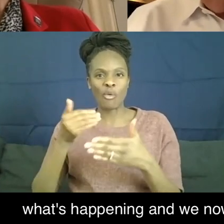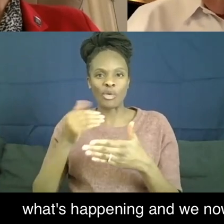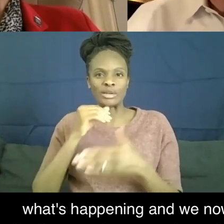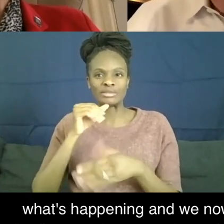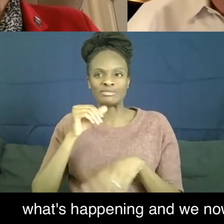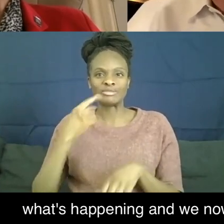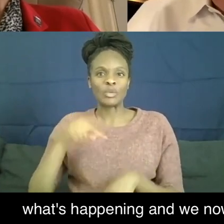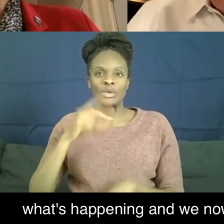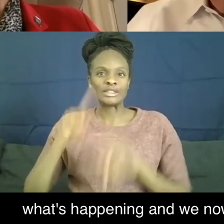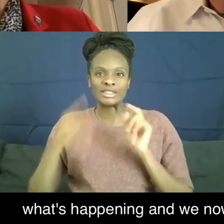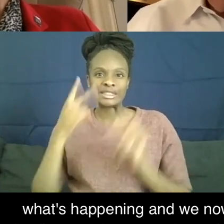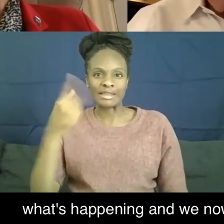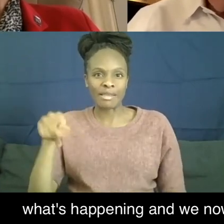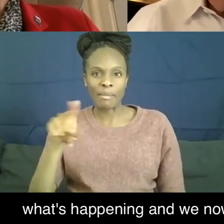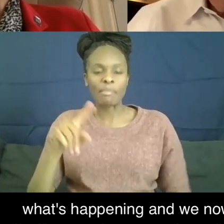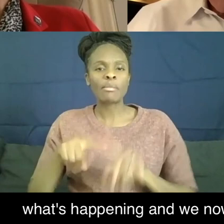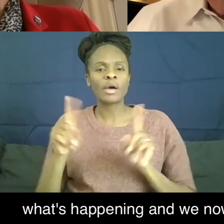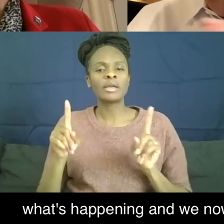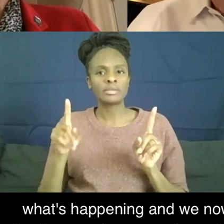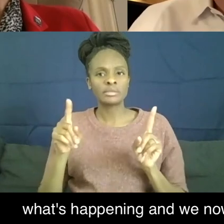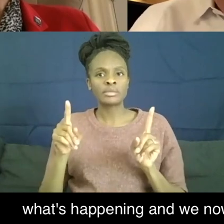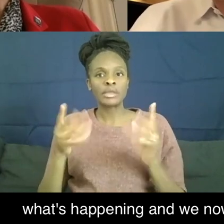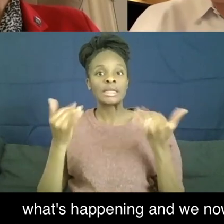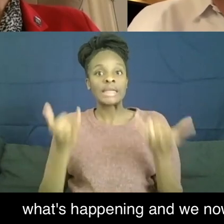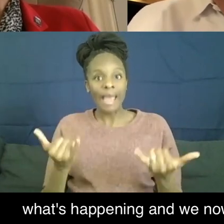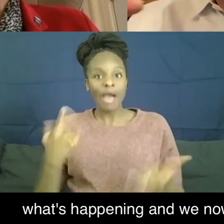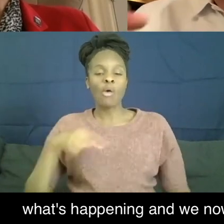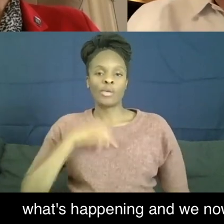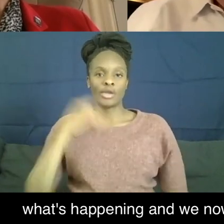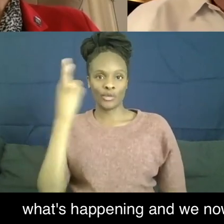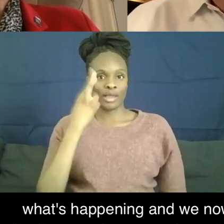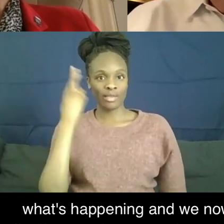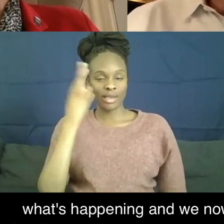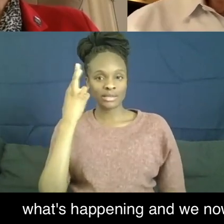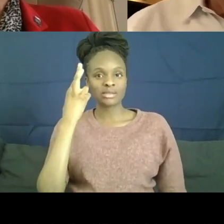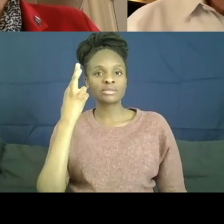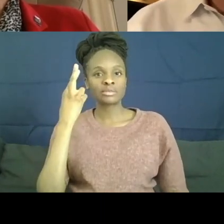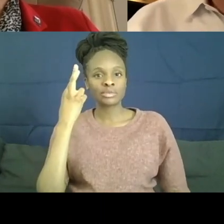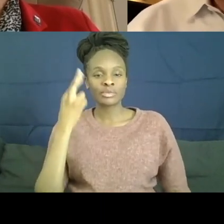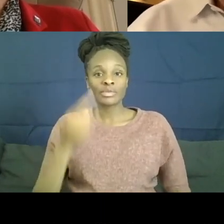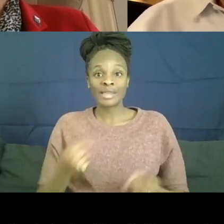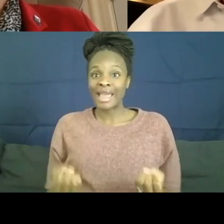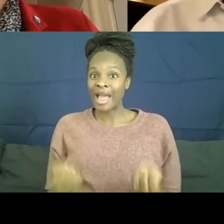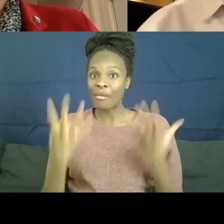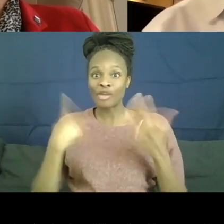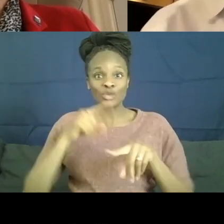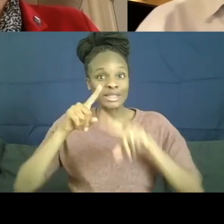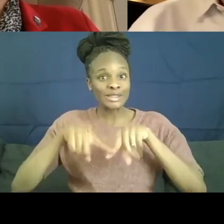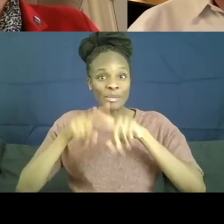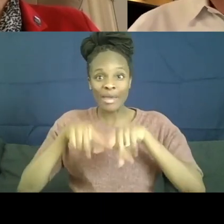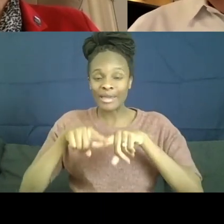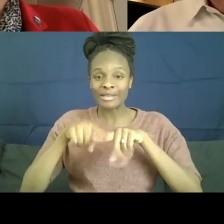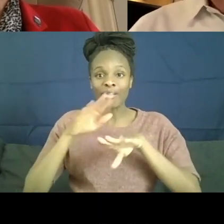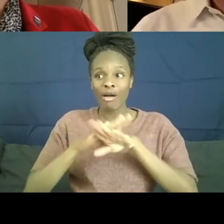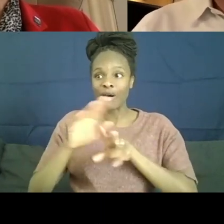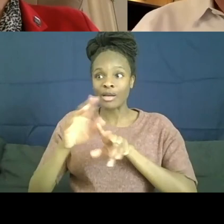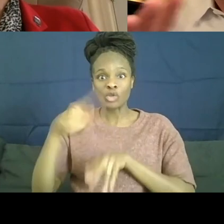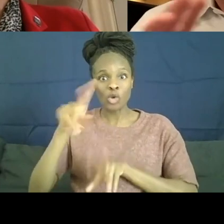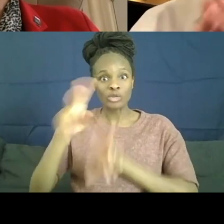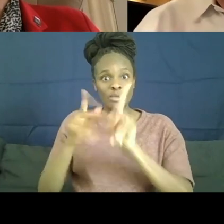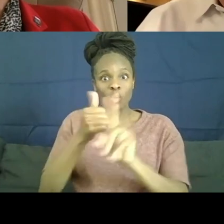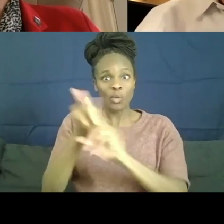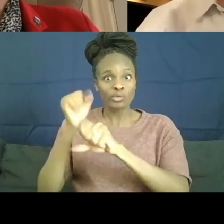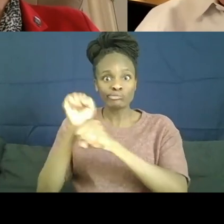given what's happening, and we now, you know, realize how much we are dependent on working to everybody, um, and the,